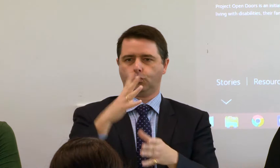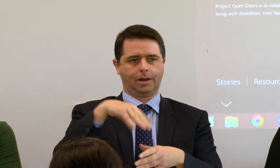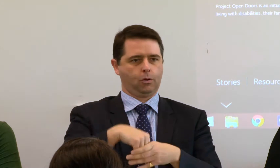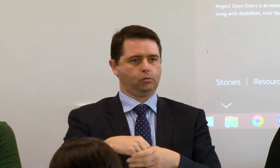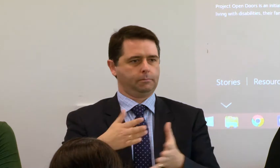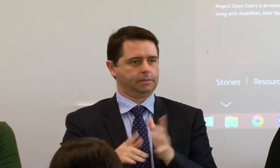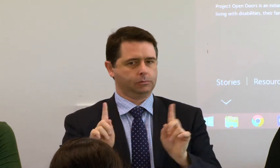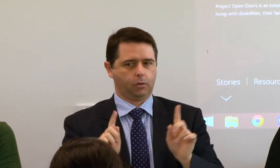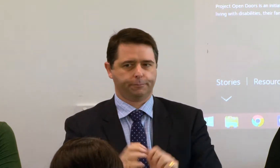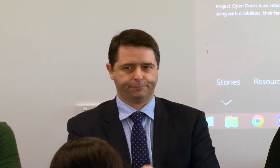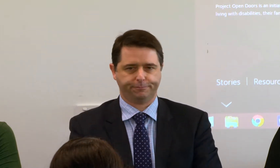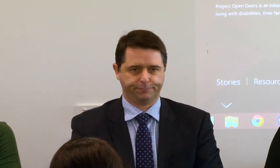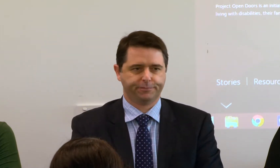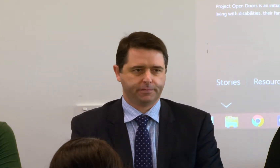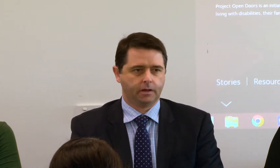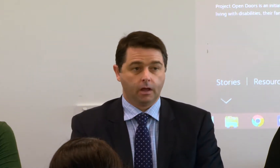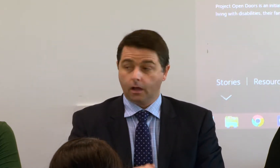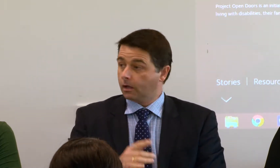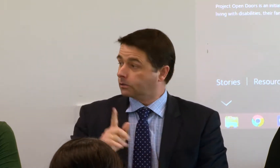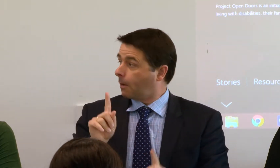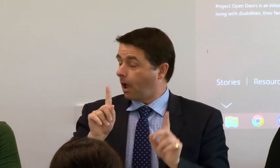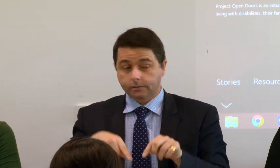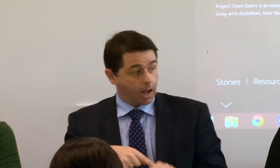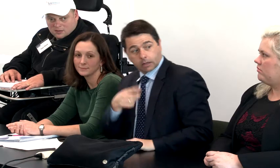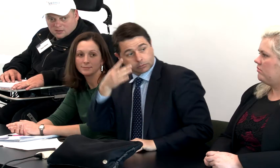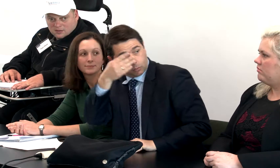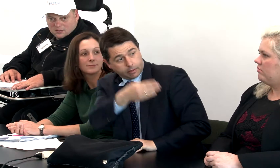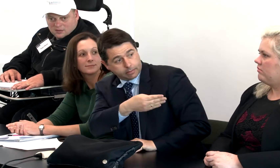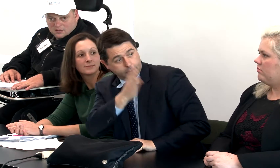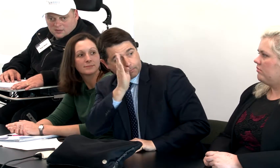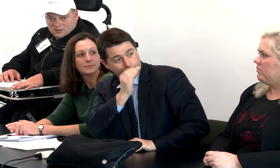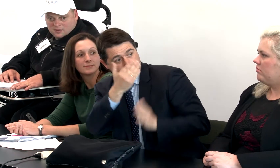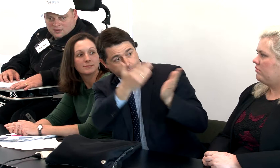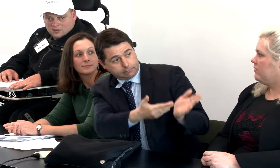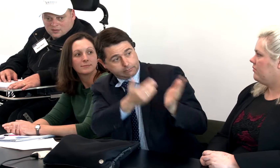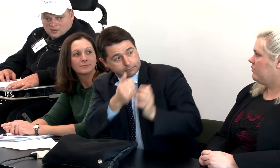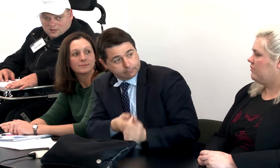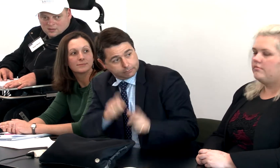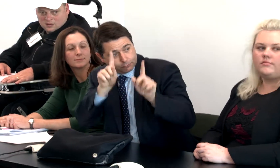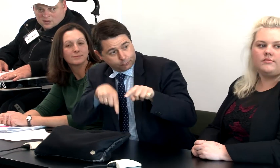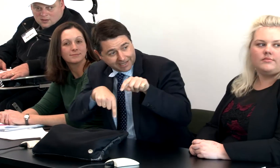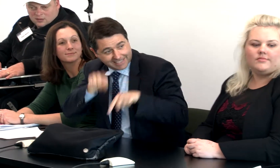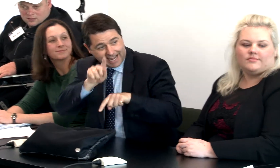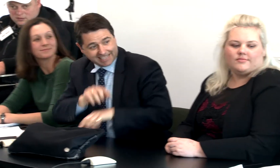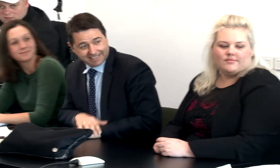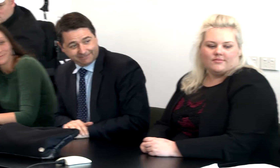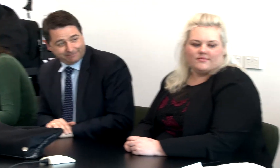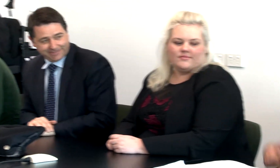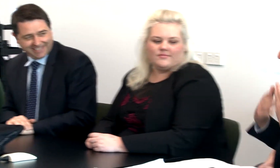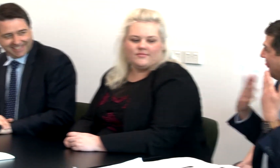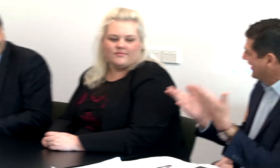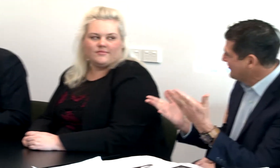improve our understanding of true and authentic inclusion? I might start with Brett.